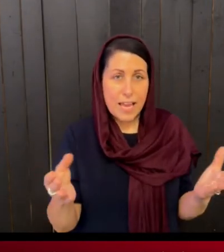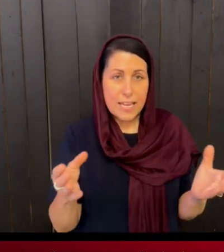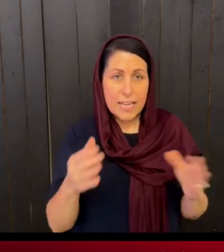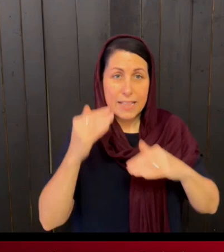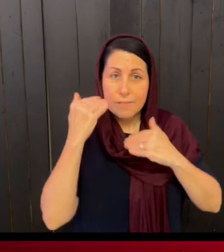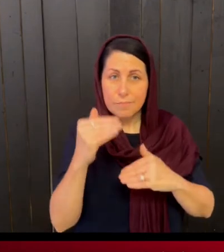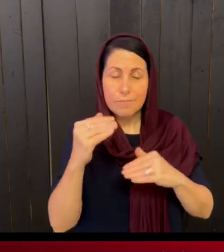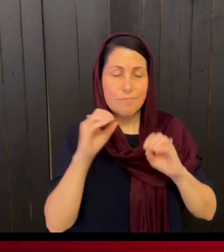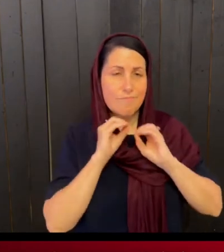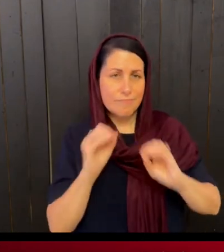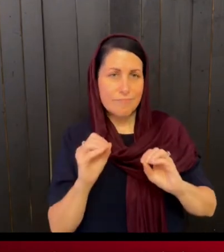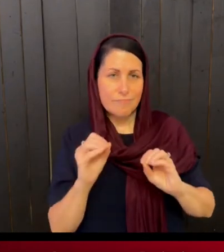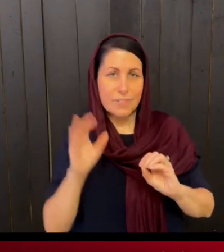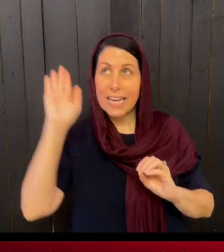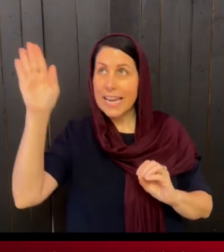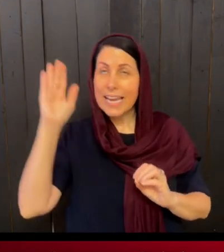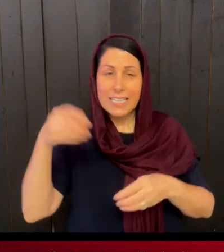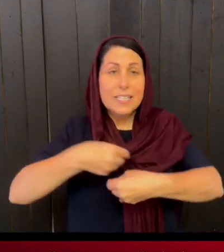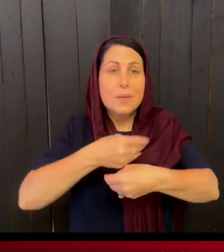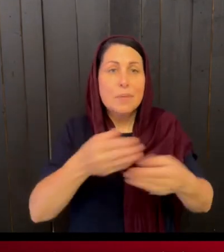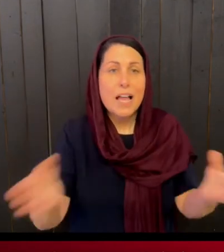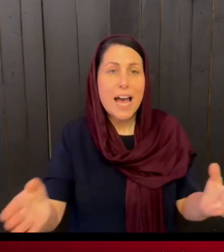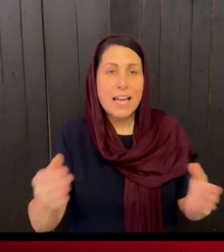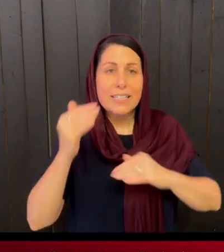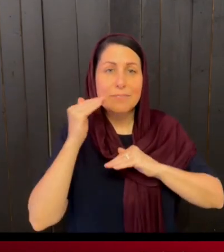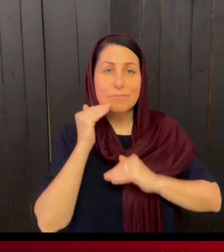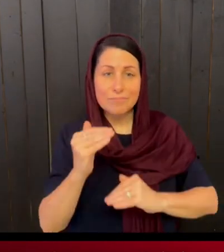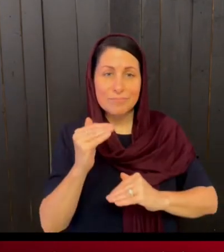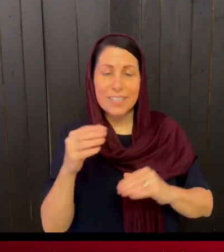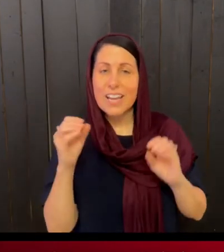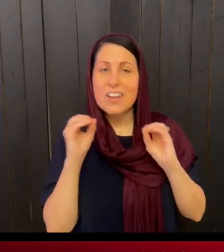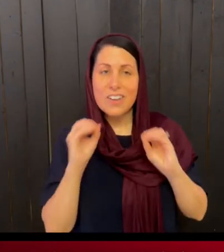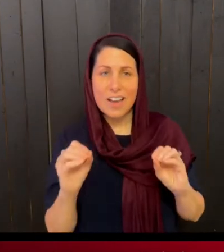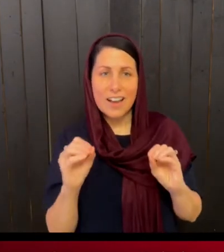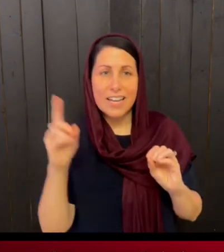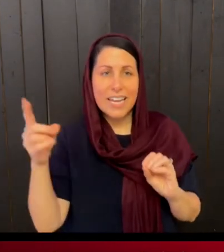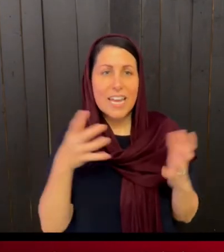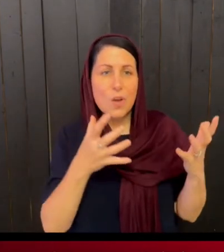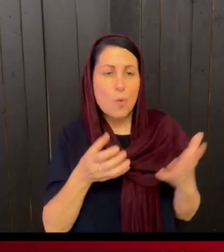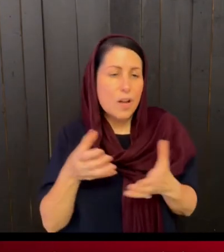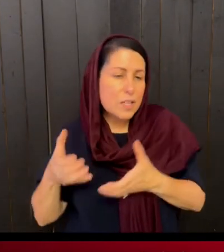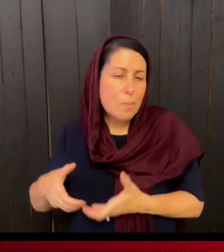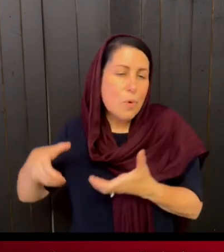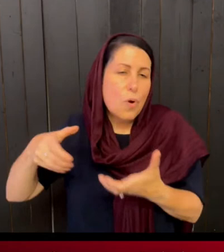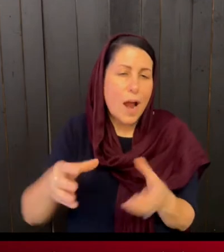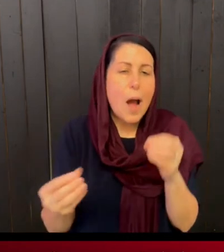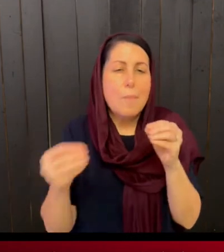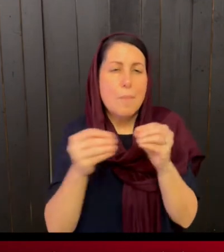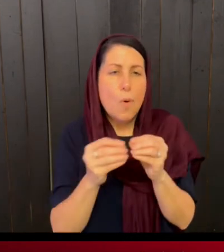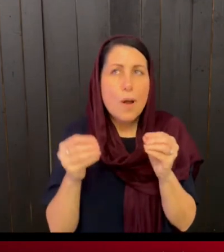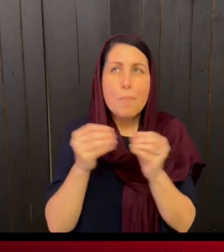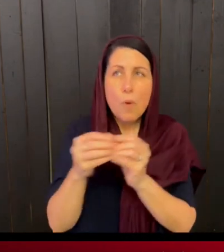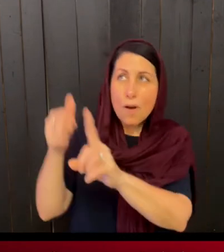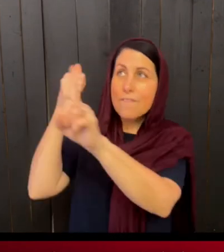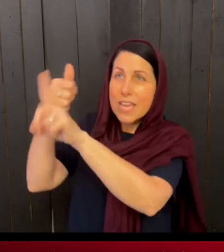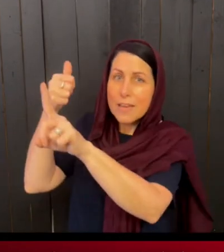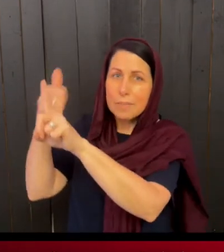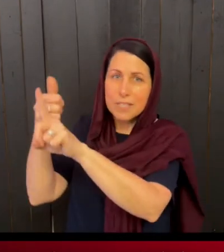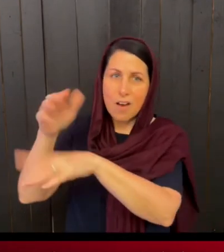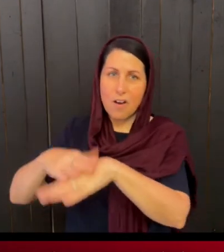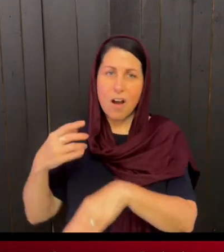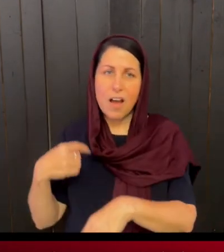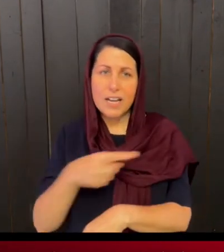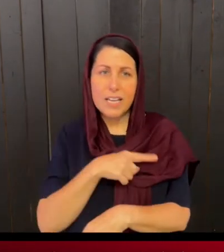His supplies are unlimited, and he wants to pour out more and more of himself on us and his spirit upon us. He will give